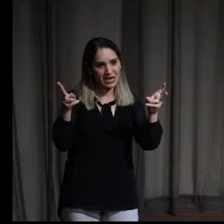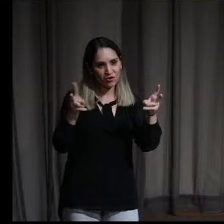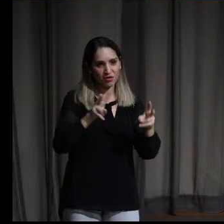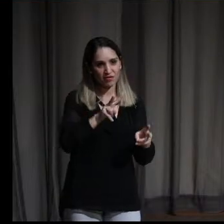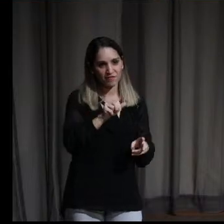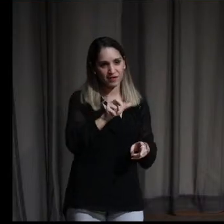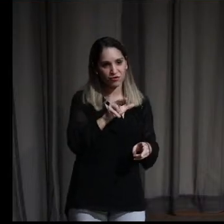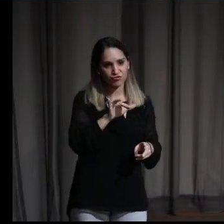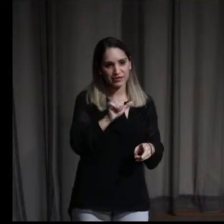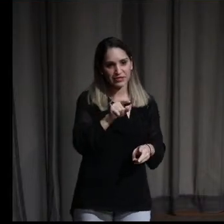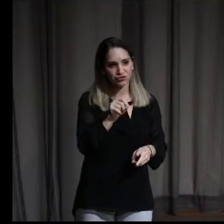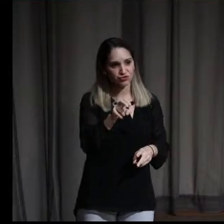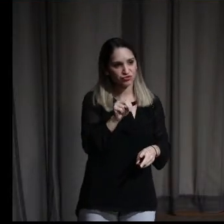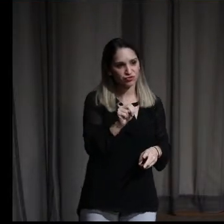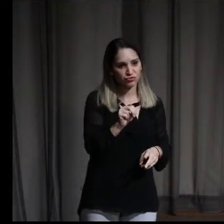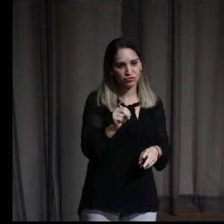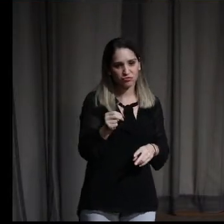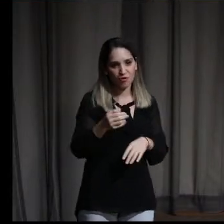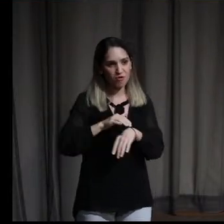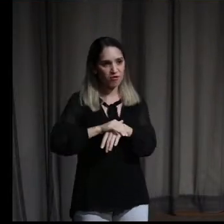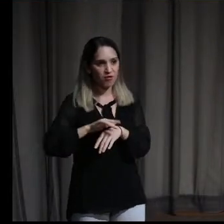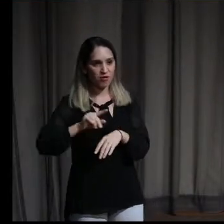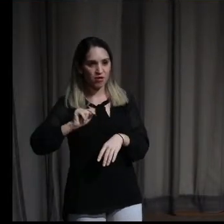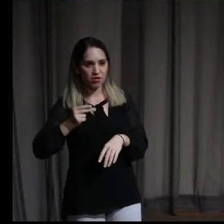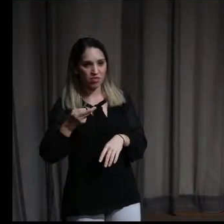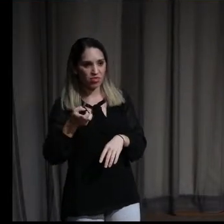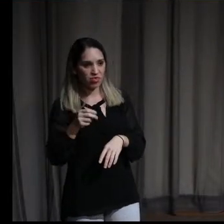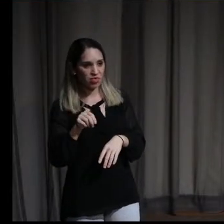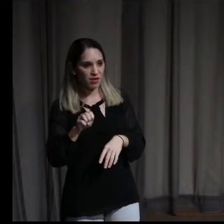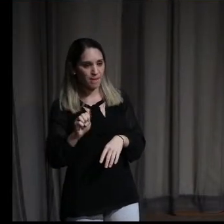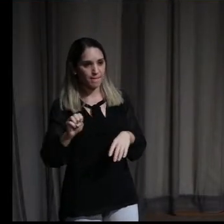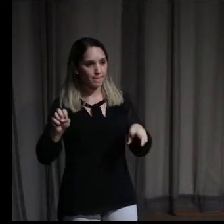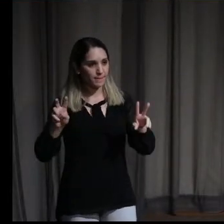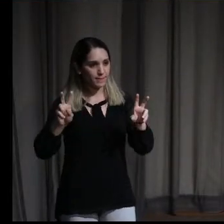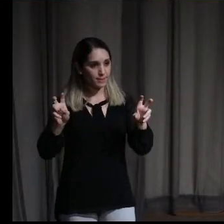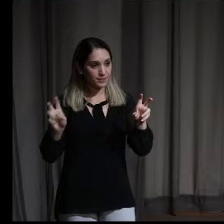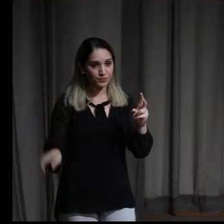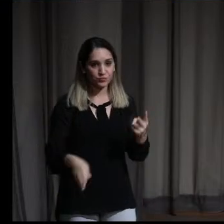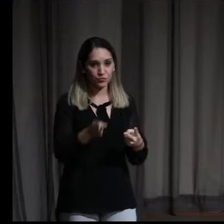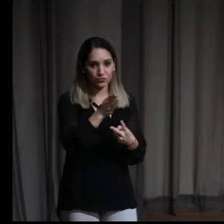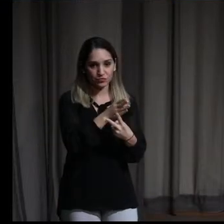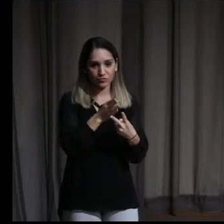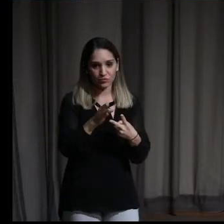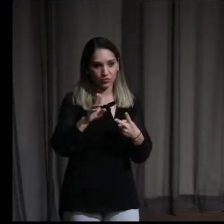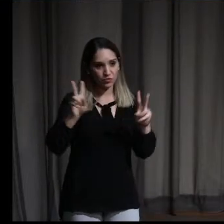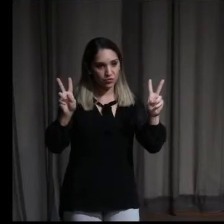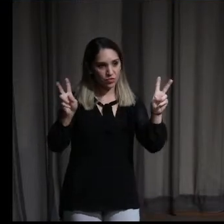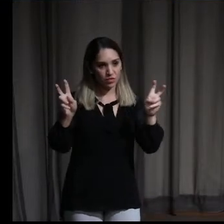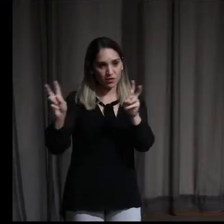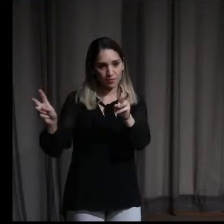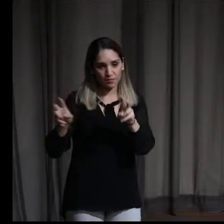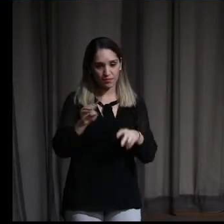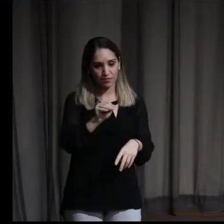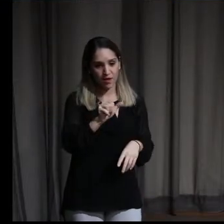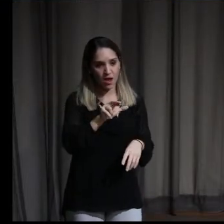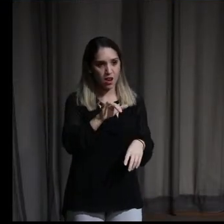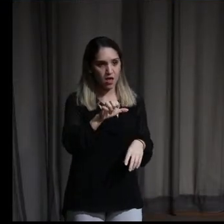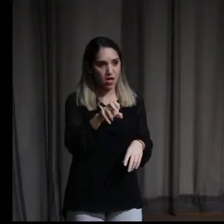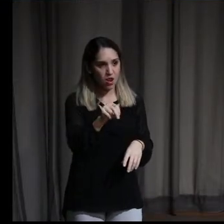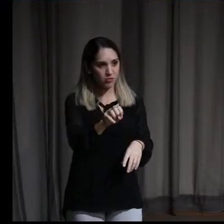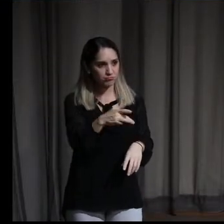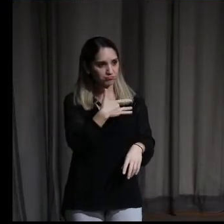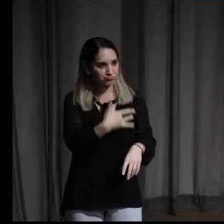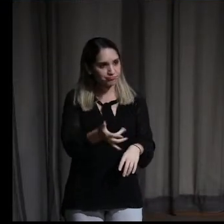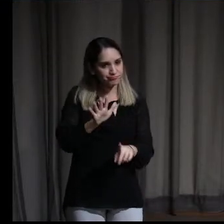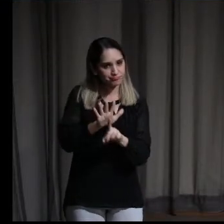Theme. And two of the themes of Mariano that are quite prominent are